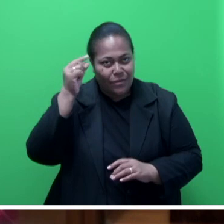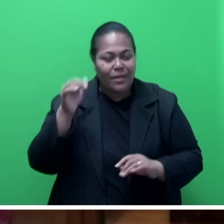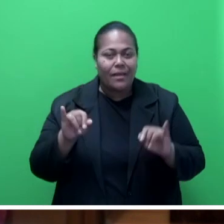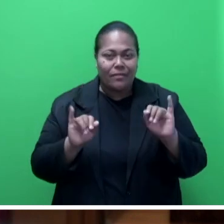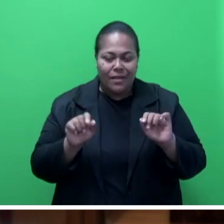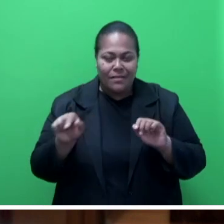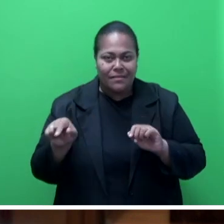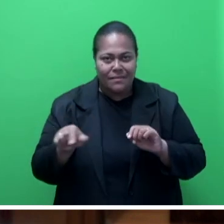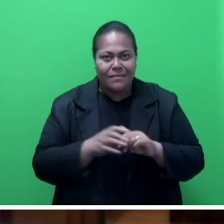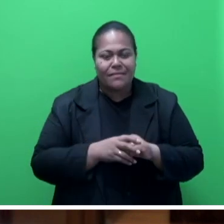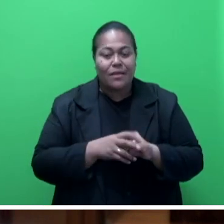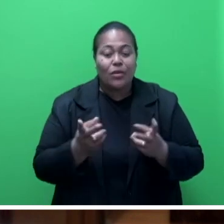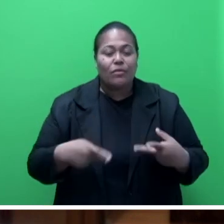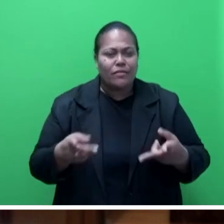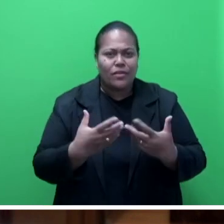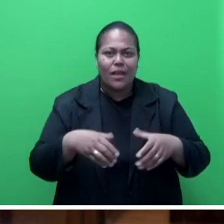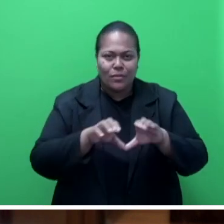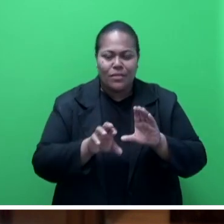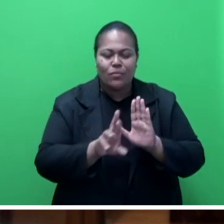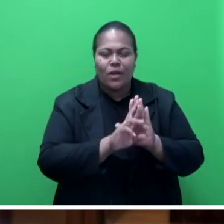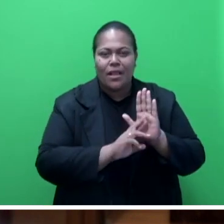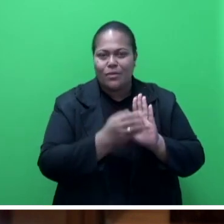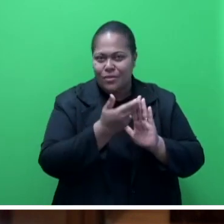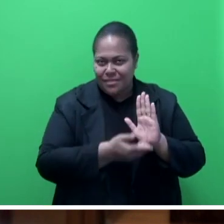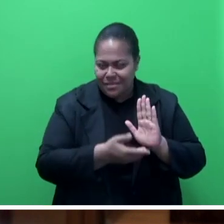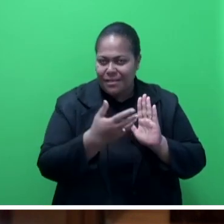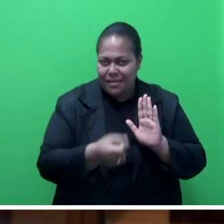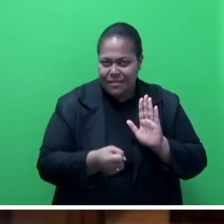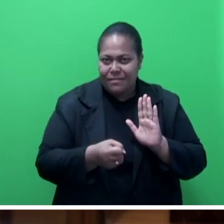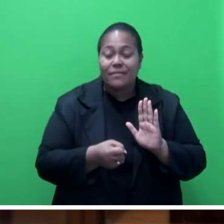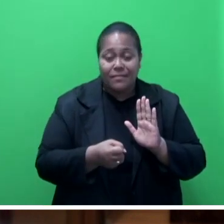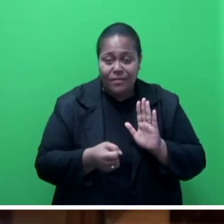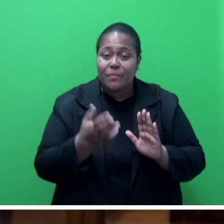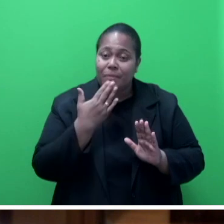Regulations if he cares to read the Fijian law.